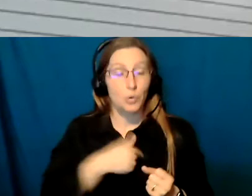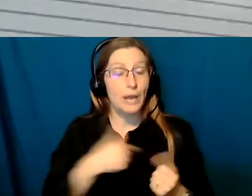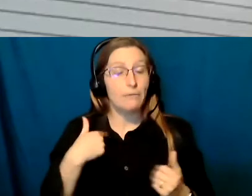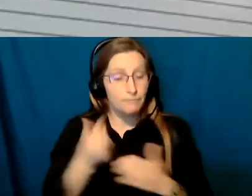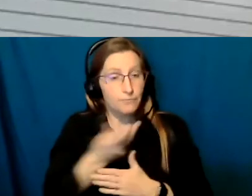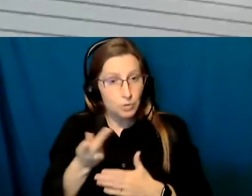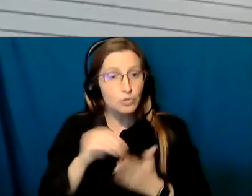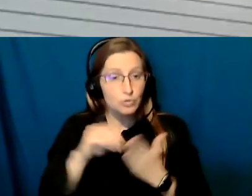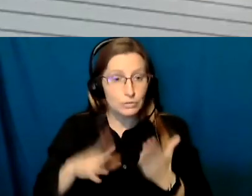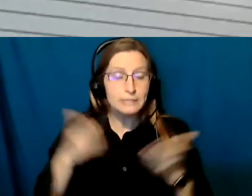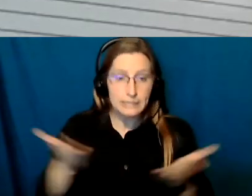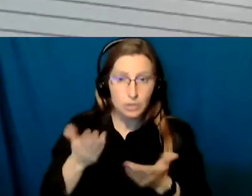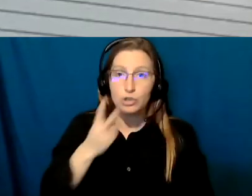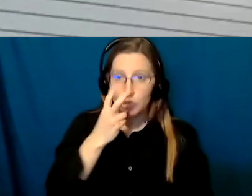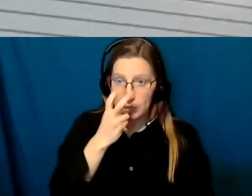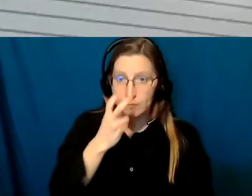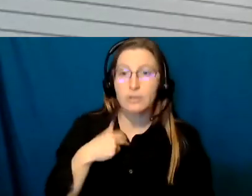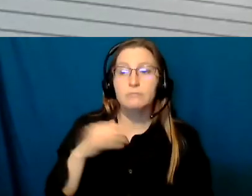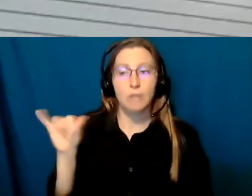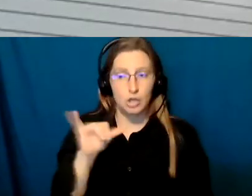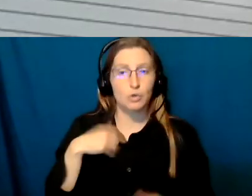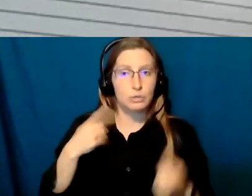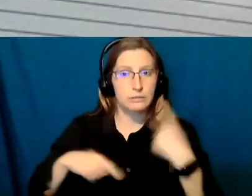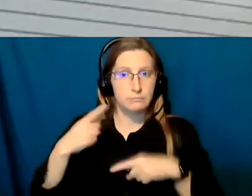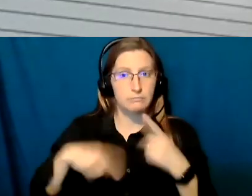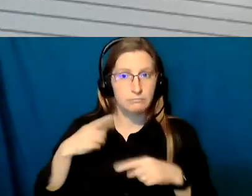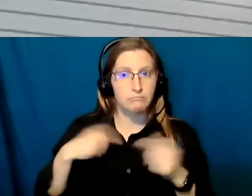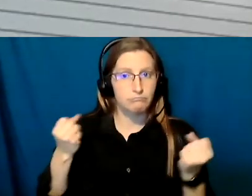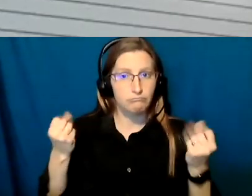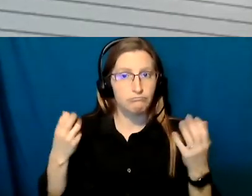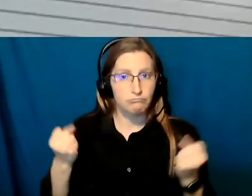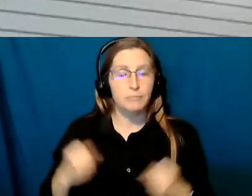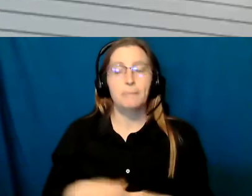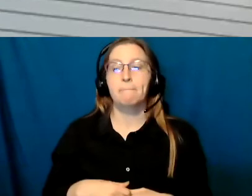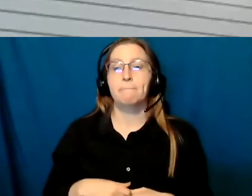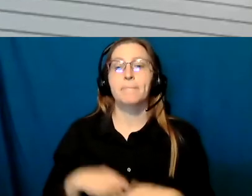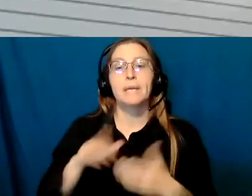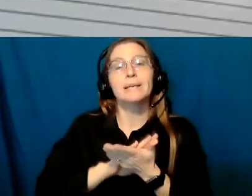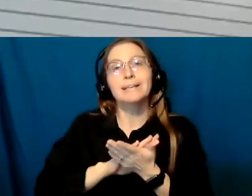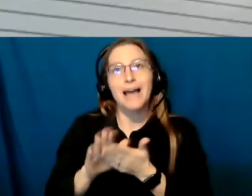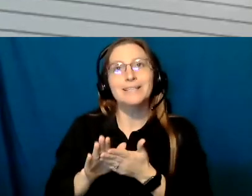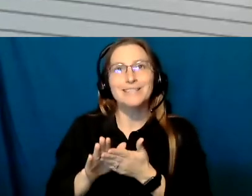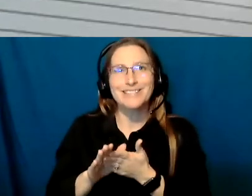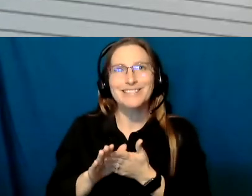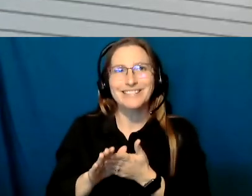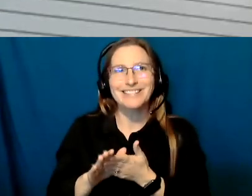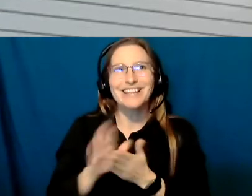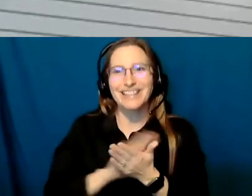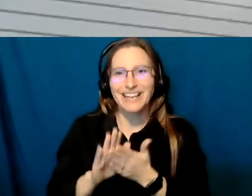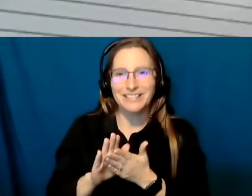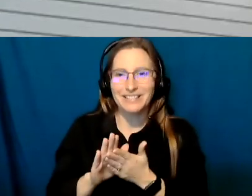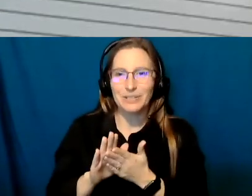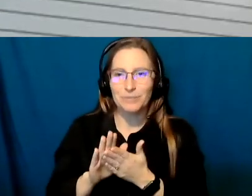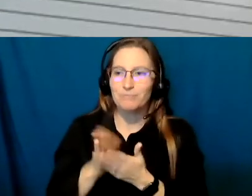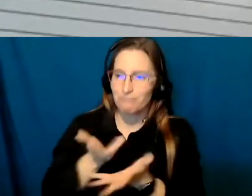Janesville that also use sign. And so it's nice. It's nice for me to